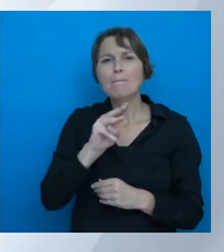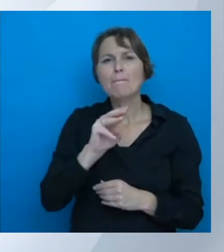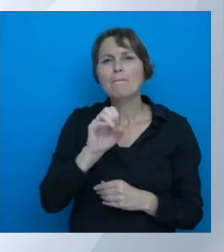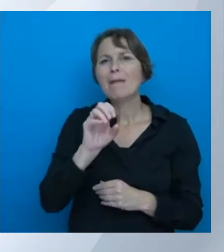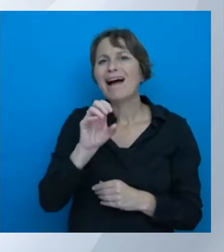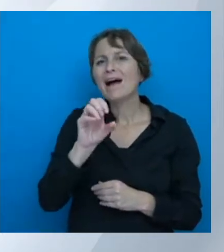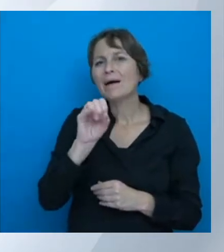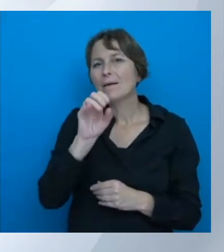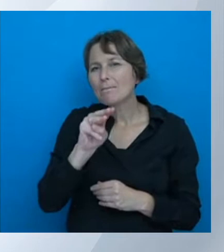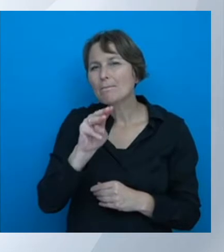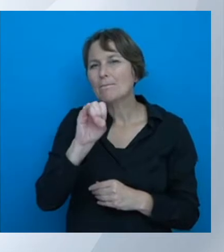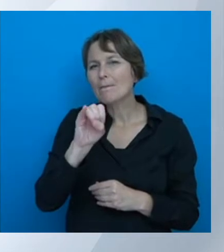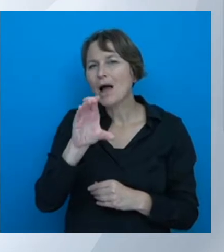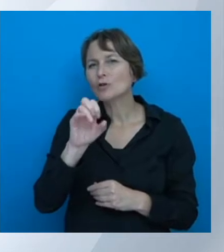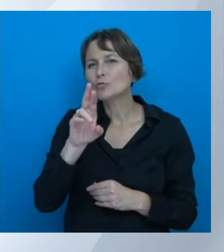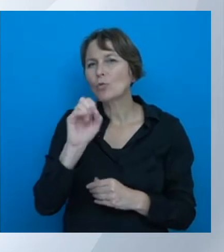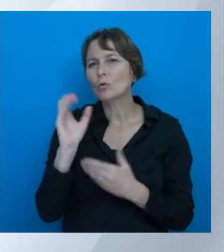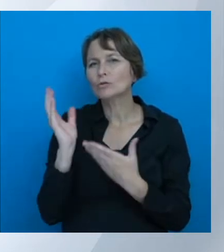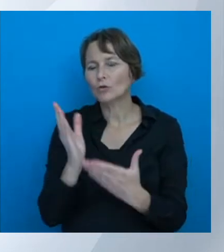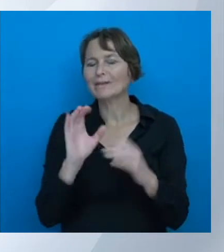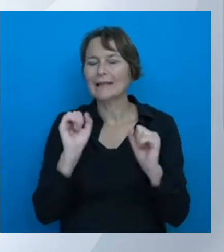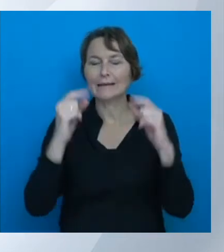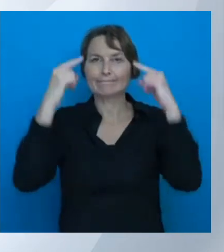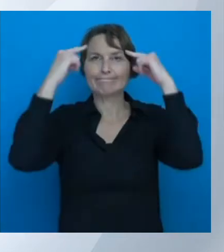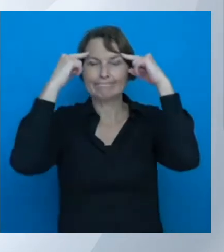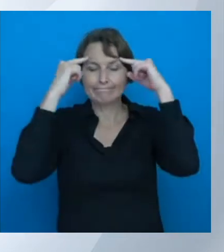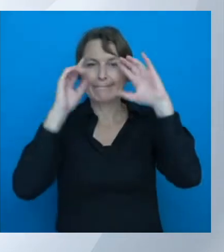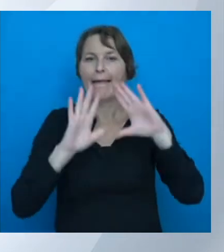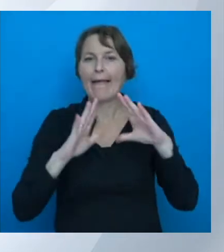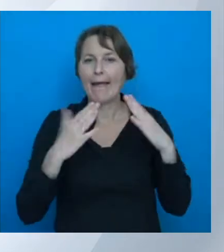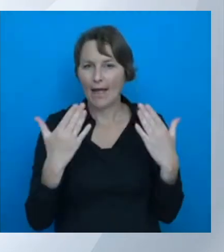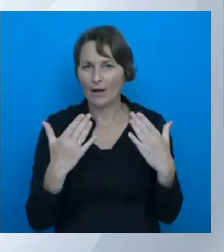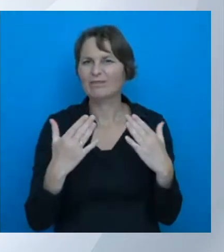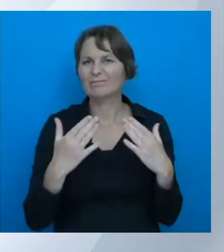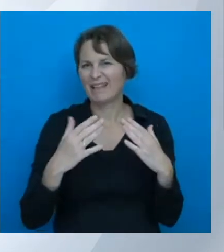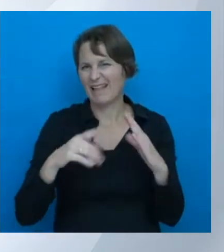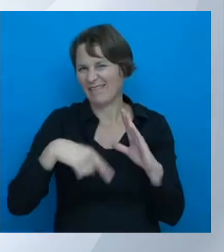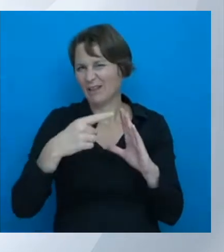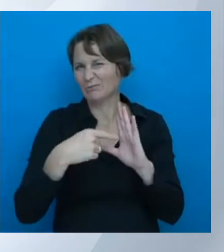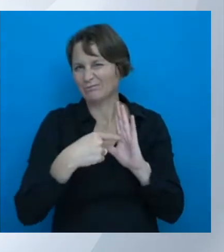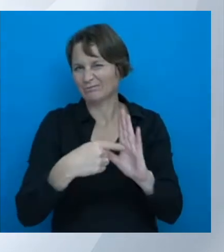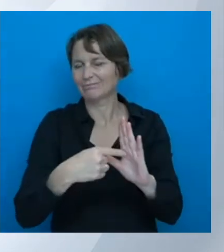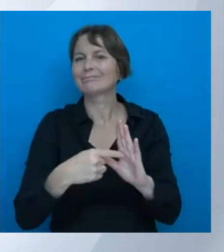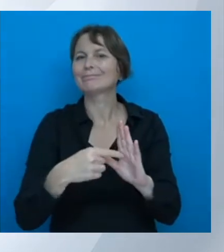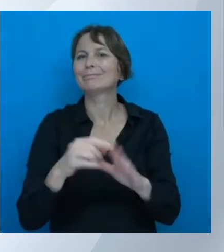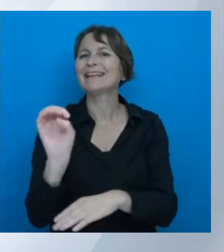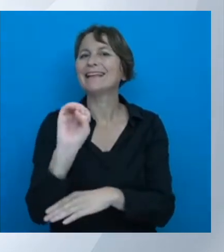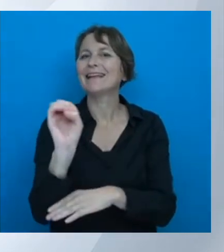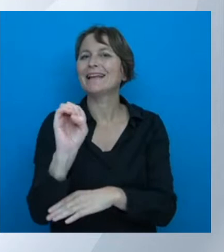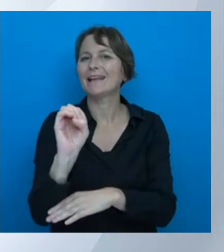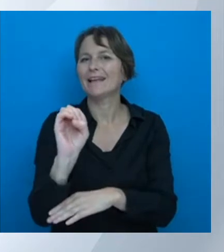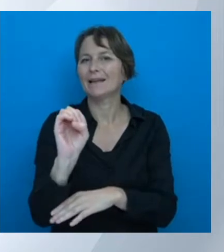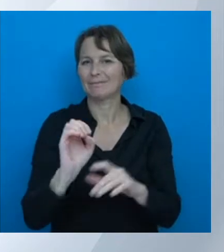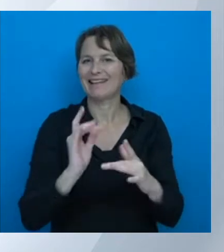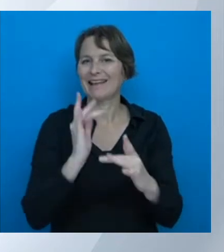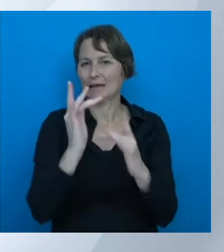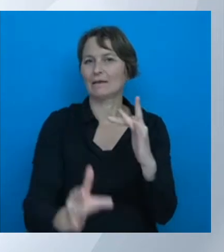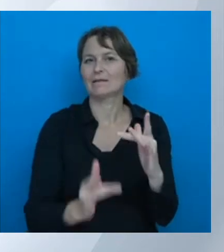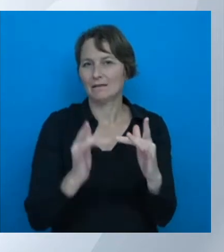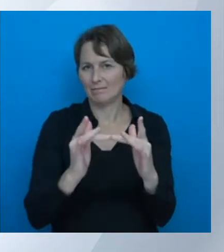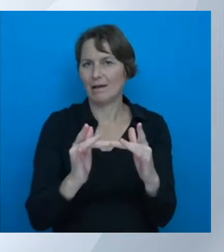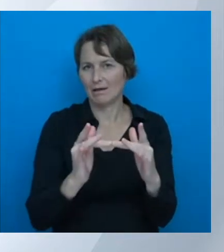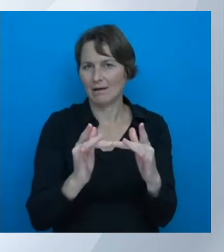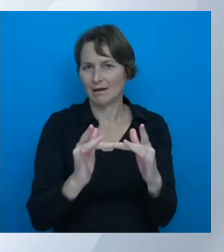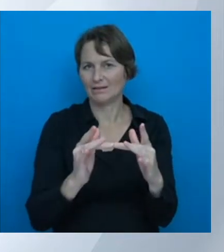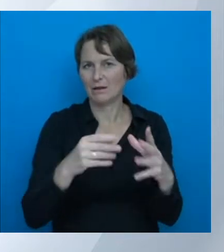the next slide about an e-commerce application. Let's suppose suddenly I have a lot of order to process. And